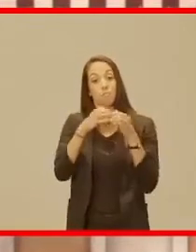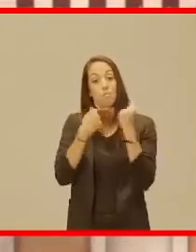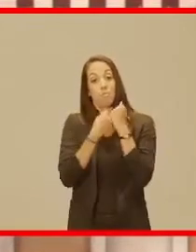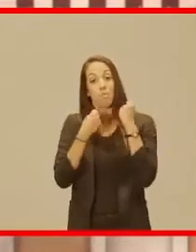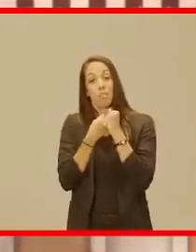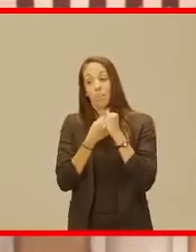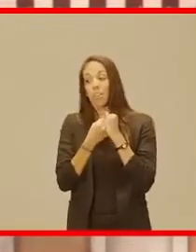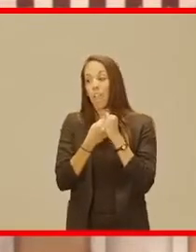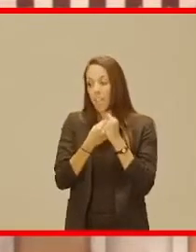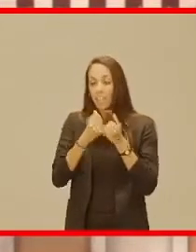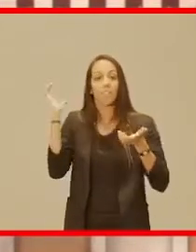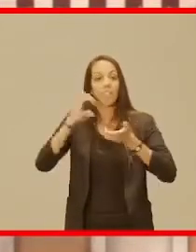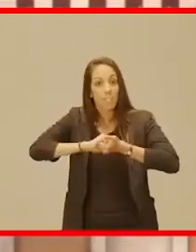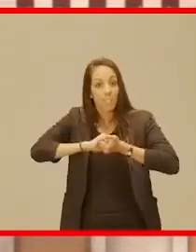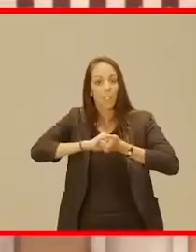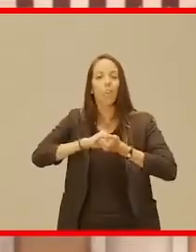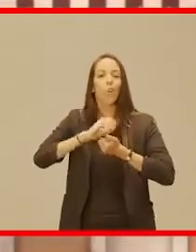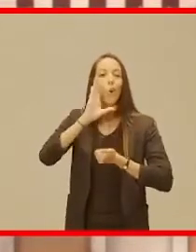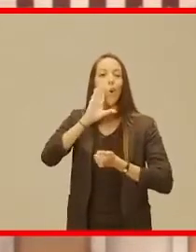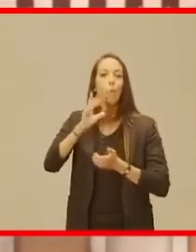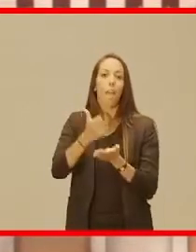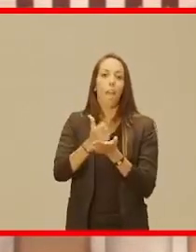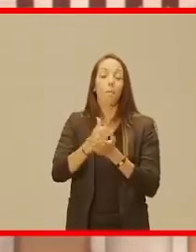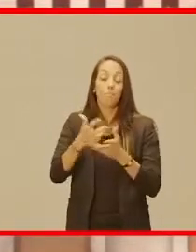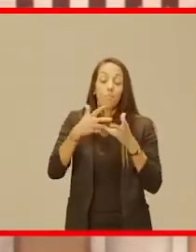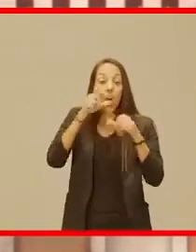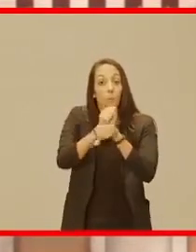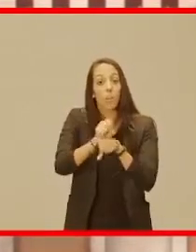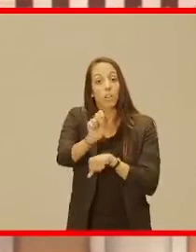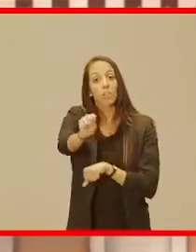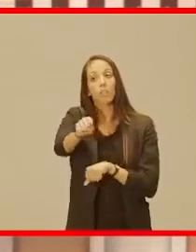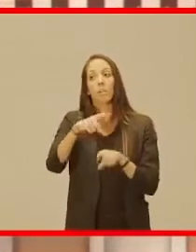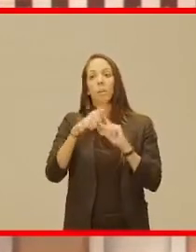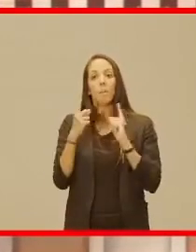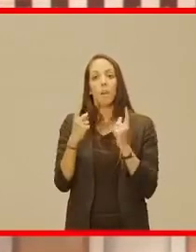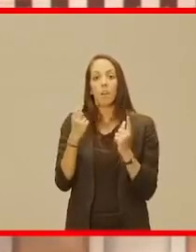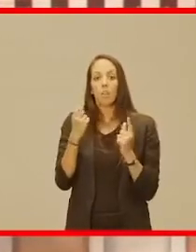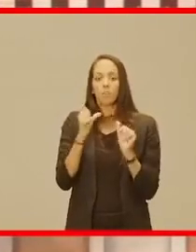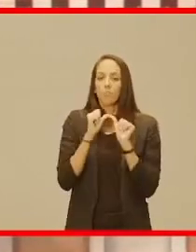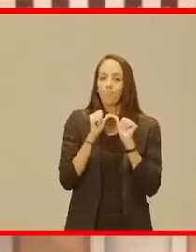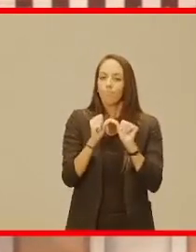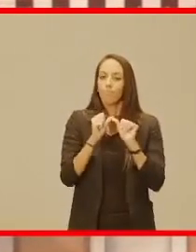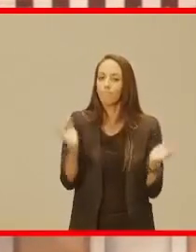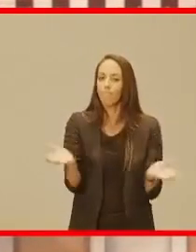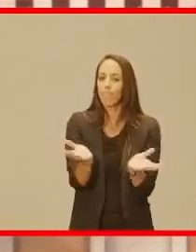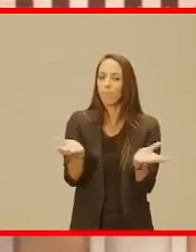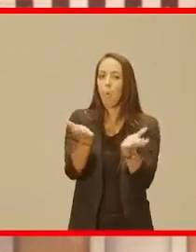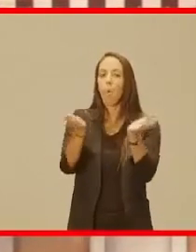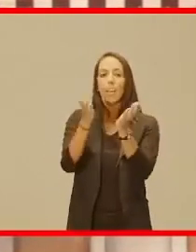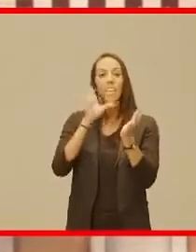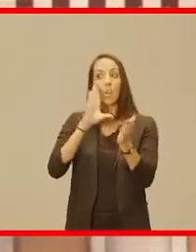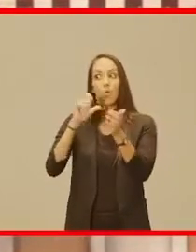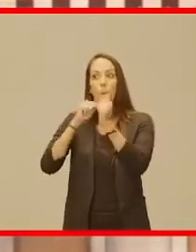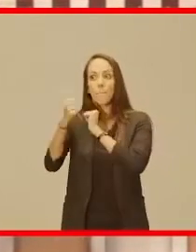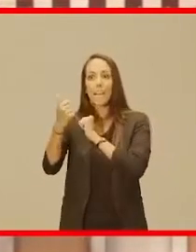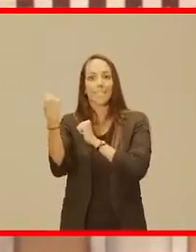anything to start from the beginning, and it might not pass the first session, but it might pass the third. And it just takes yeah. work. It takes a lot